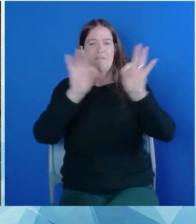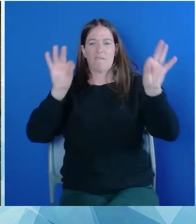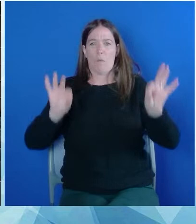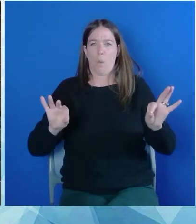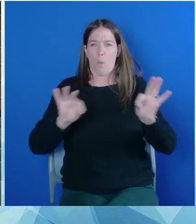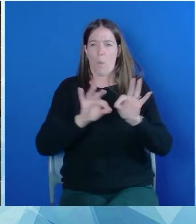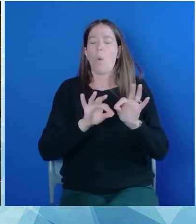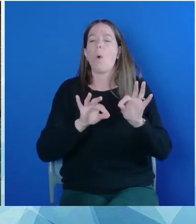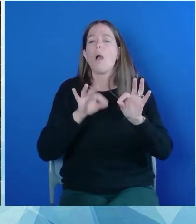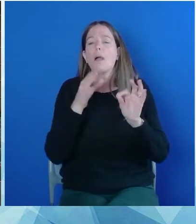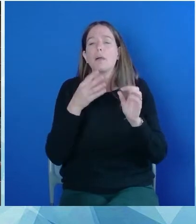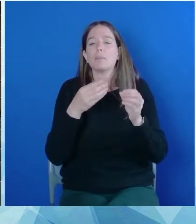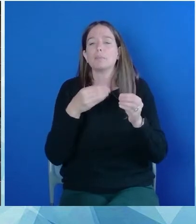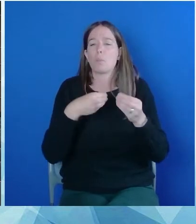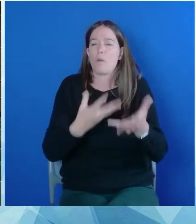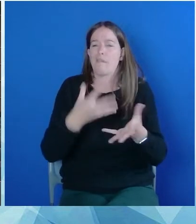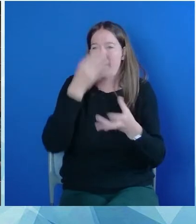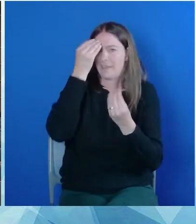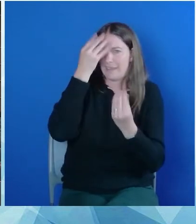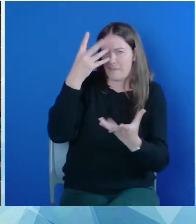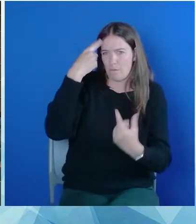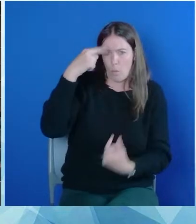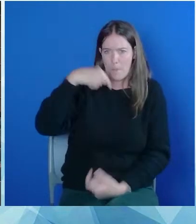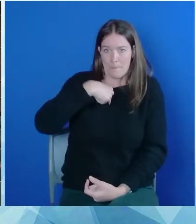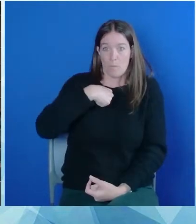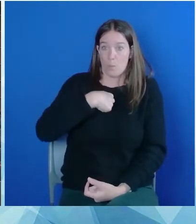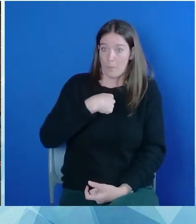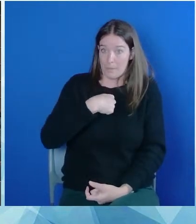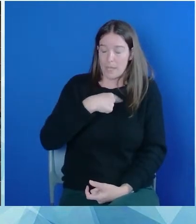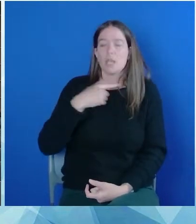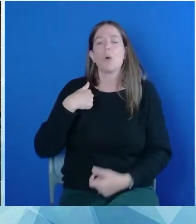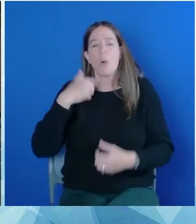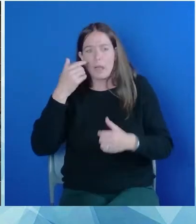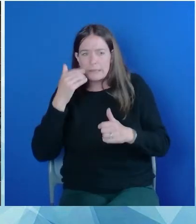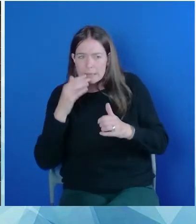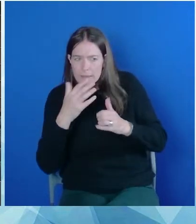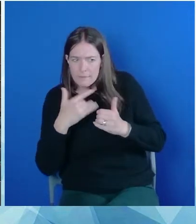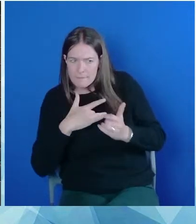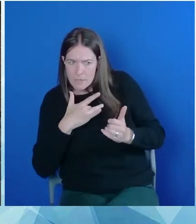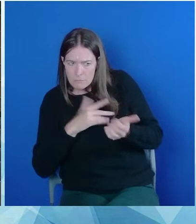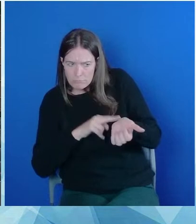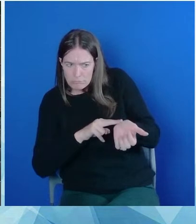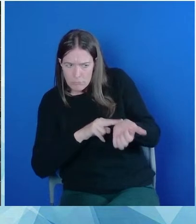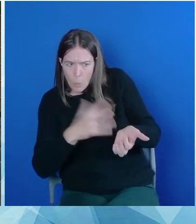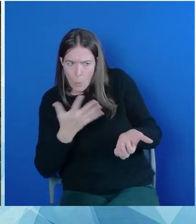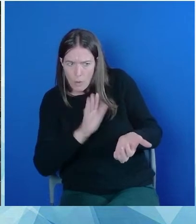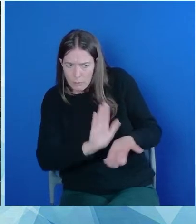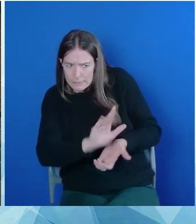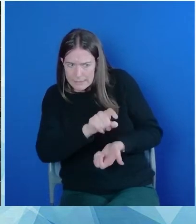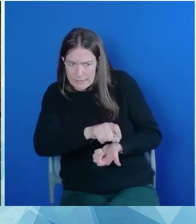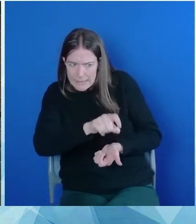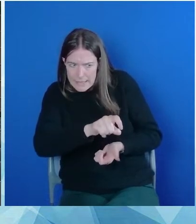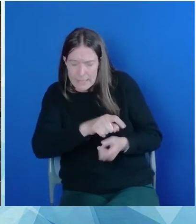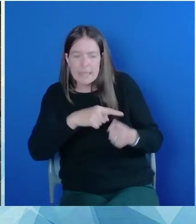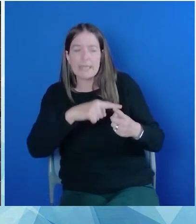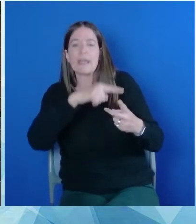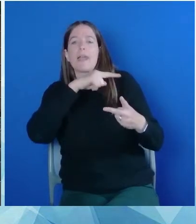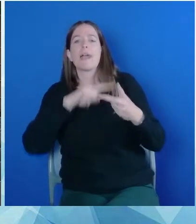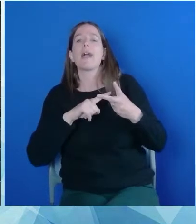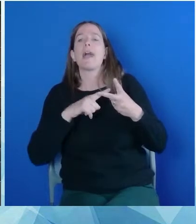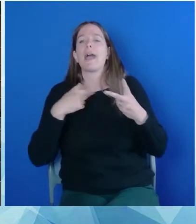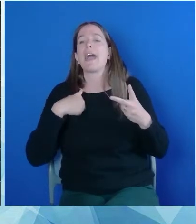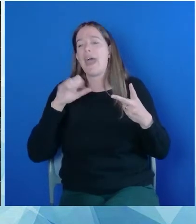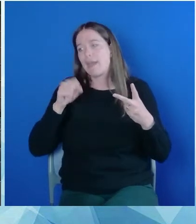me, not only to give me a sense of kind of what the needs are, but also so that I can report back to